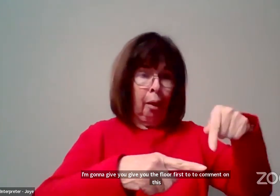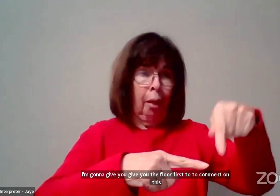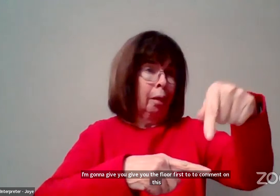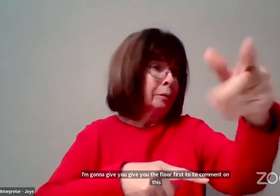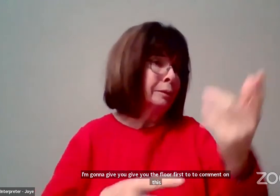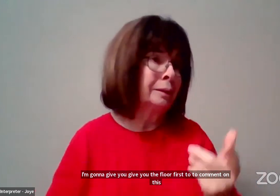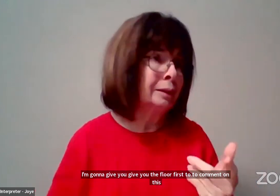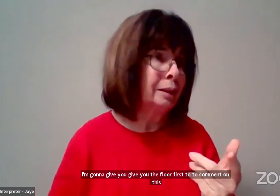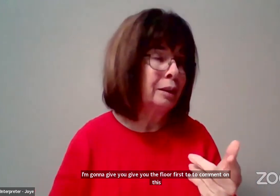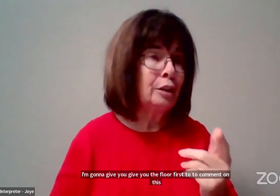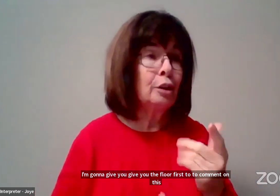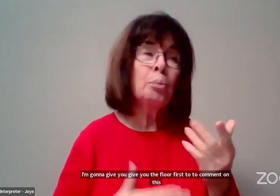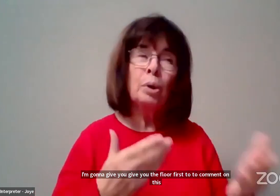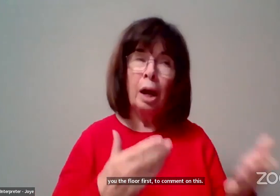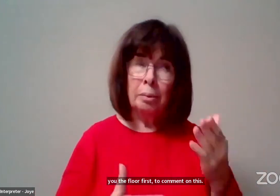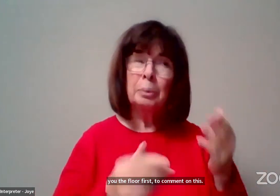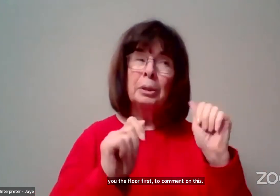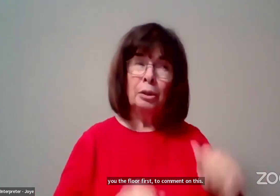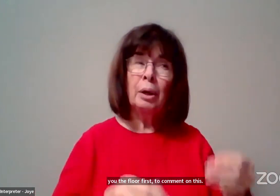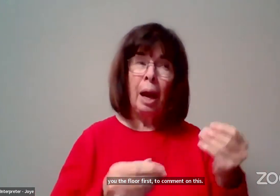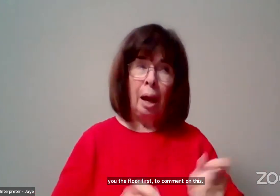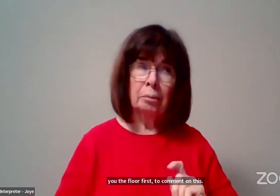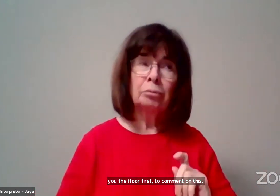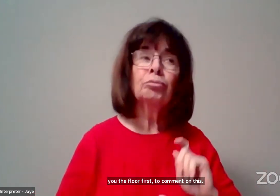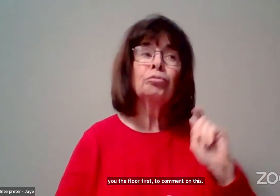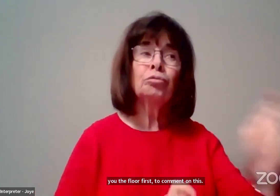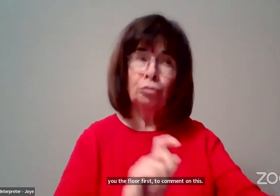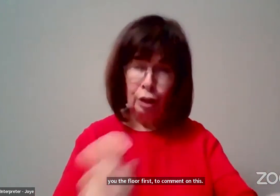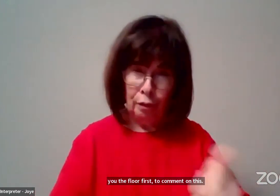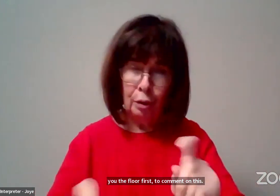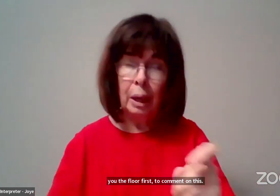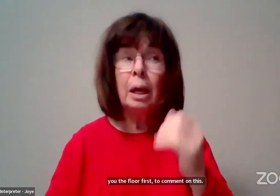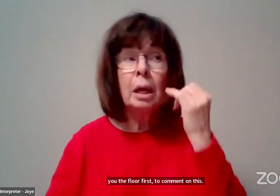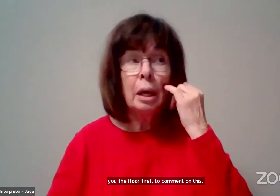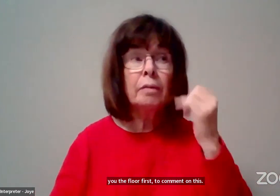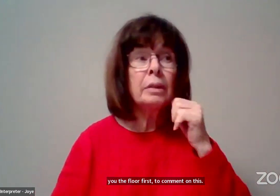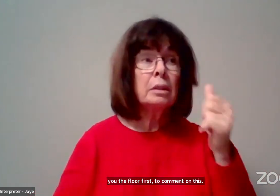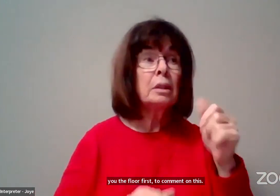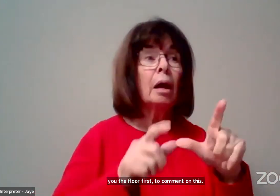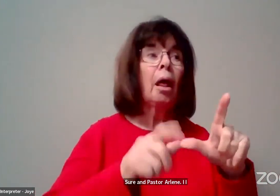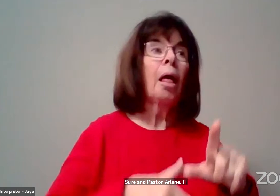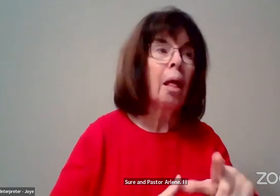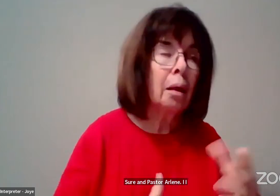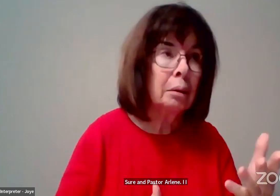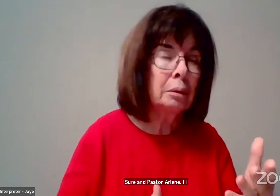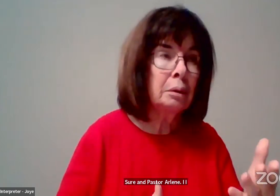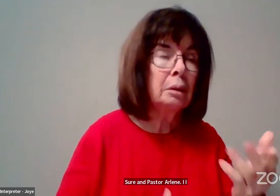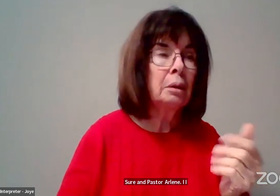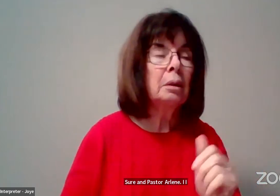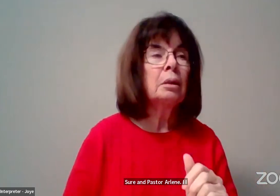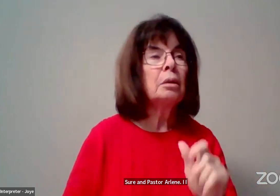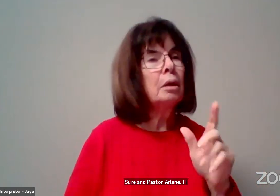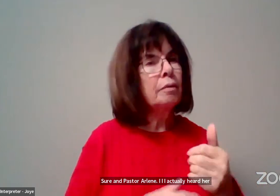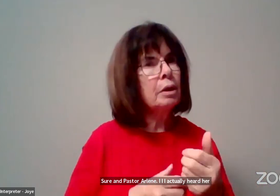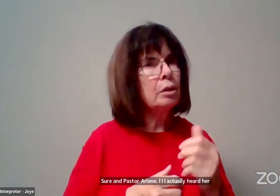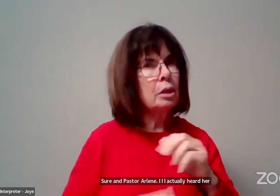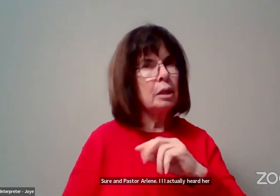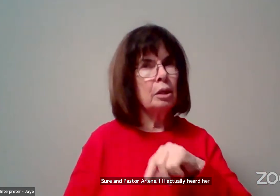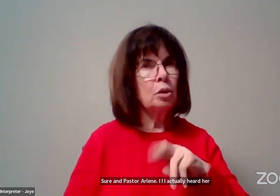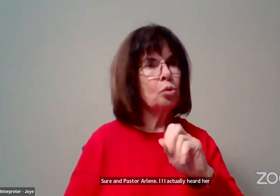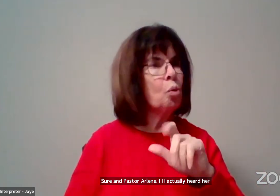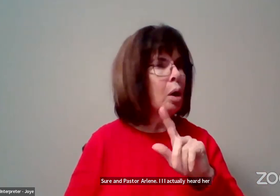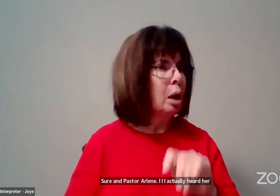probably just give it away if it's not expired, and you have sort of, if there are any cold chain issues, you can sort of track those. And I don't know that there